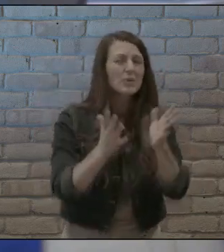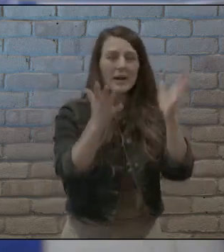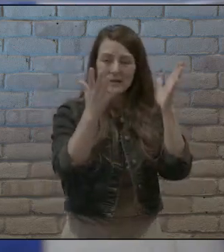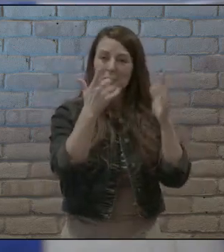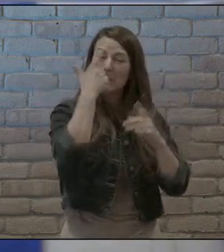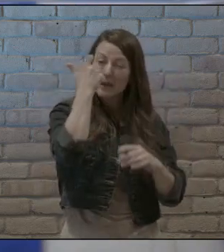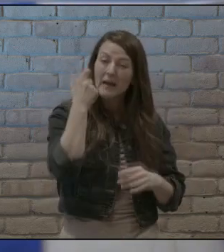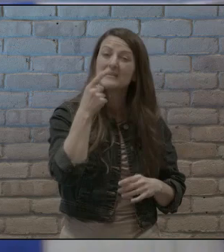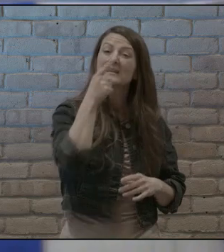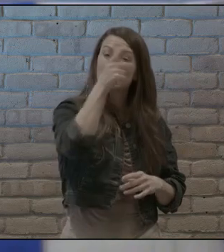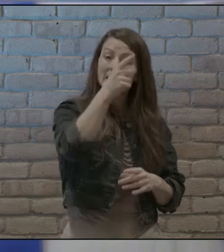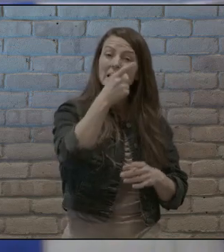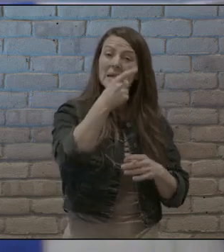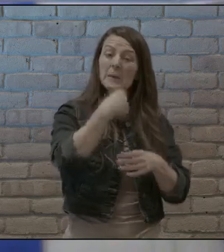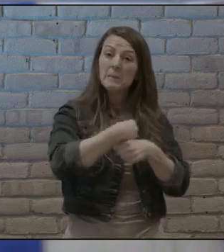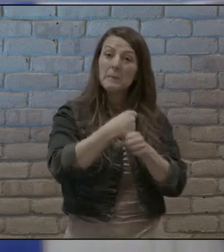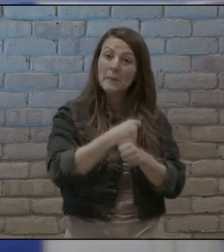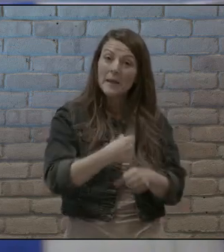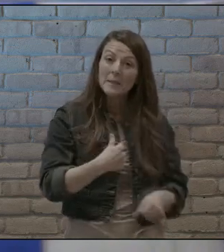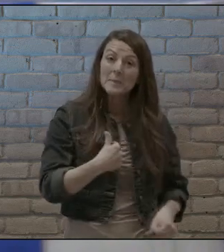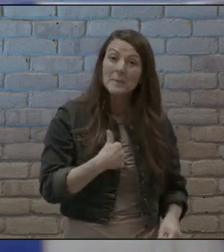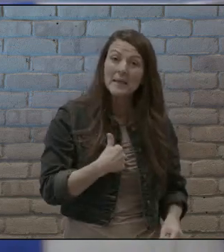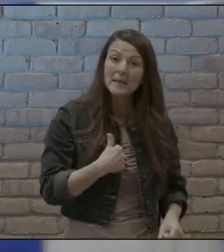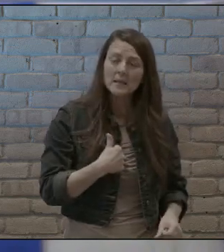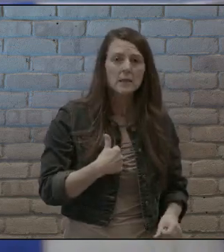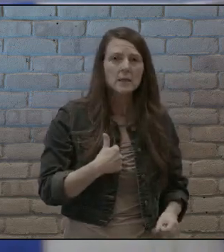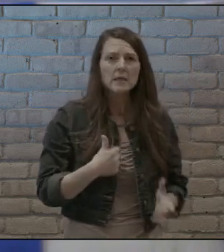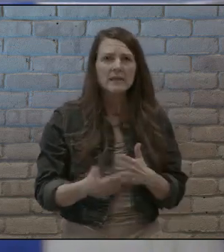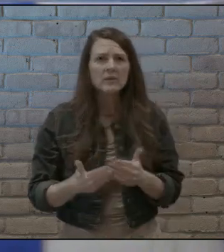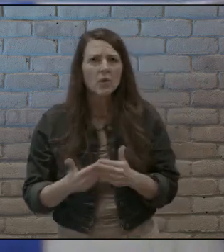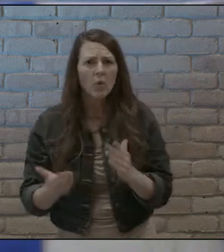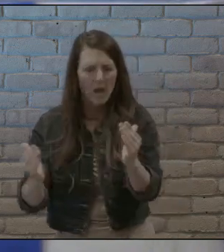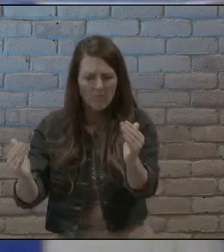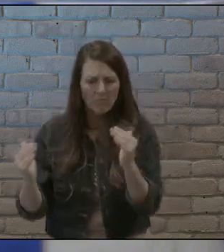because he has made me a lowly servant girl